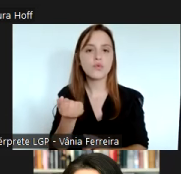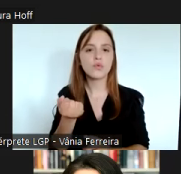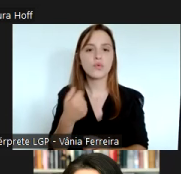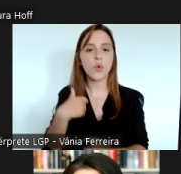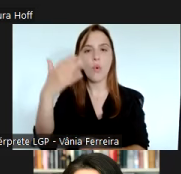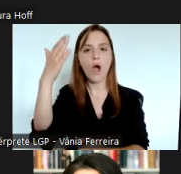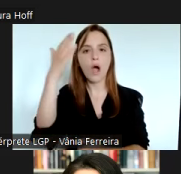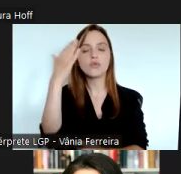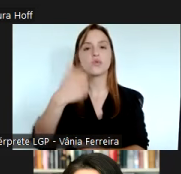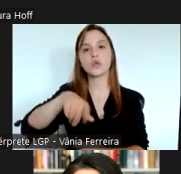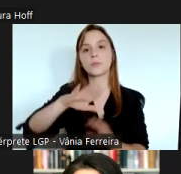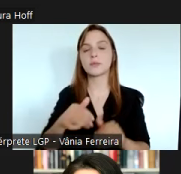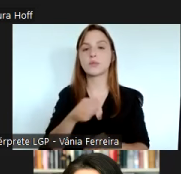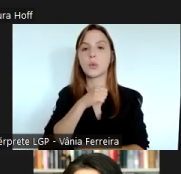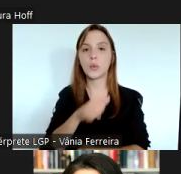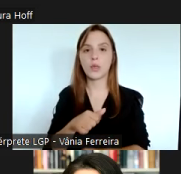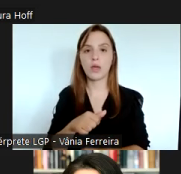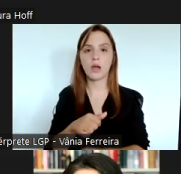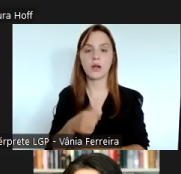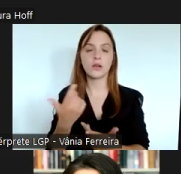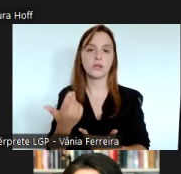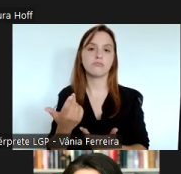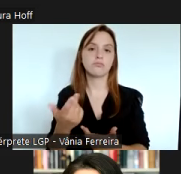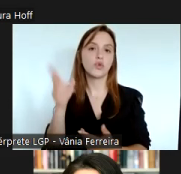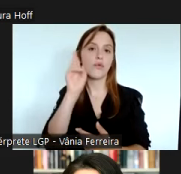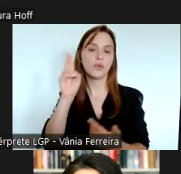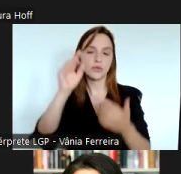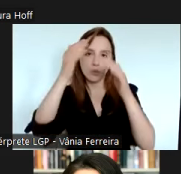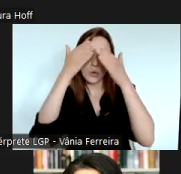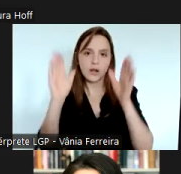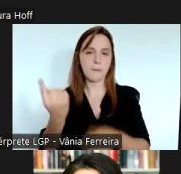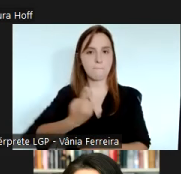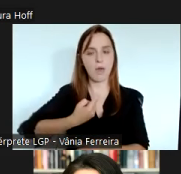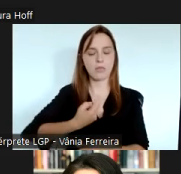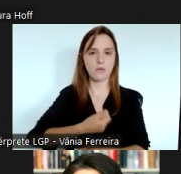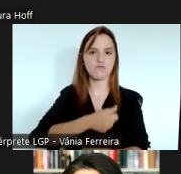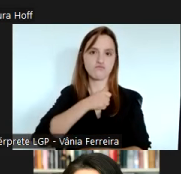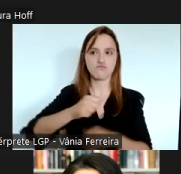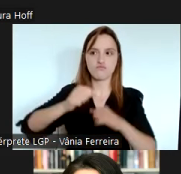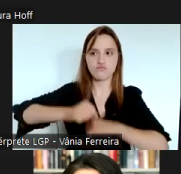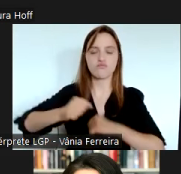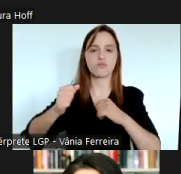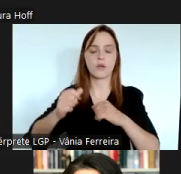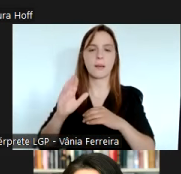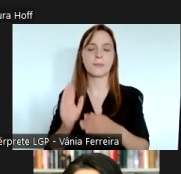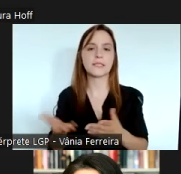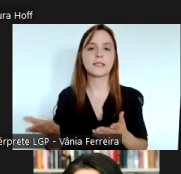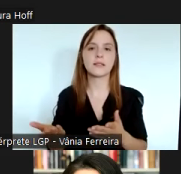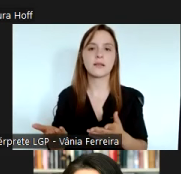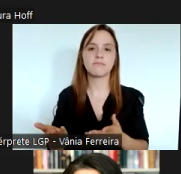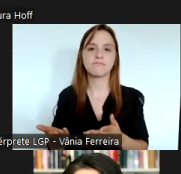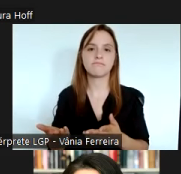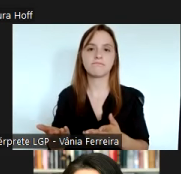we need to agree on these democratic values, and they have to apply to everybody, regardless